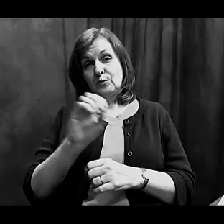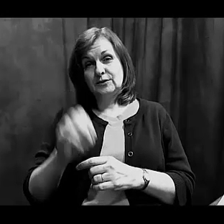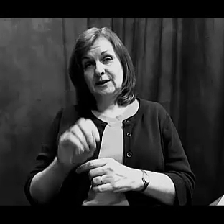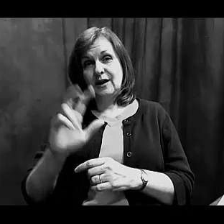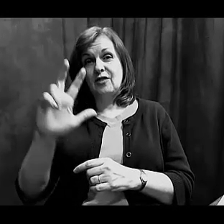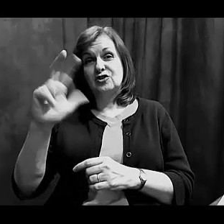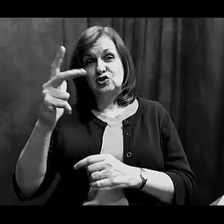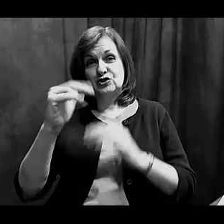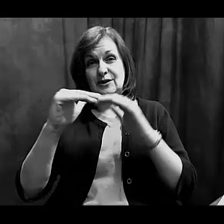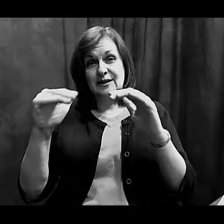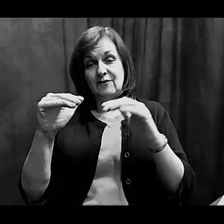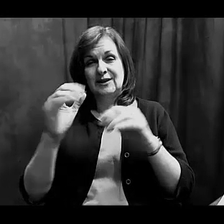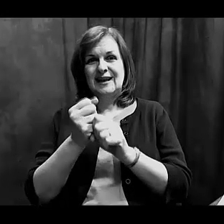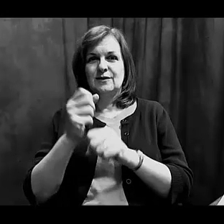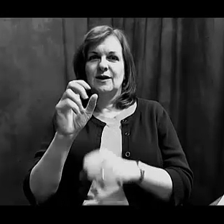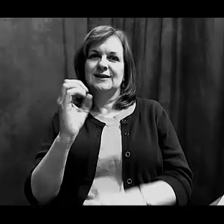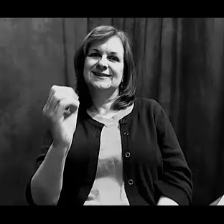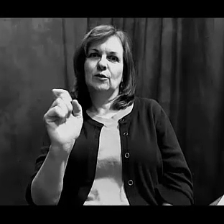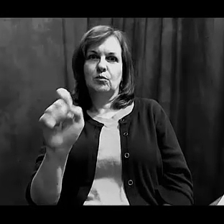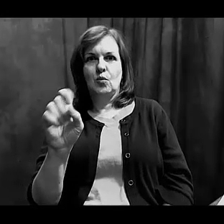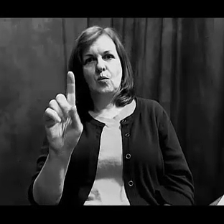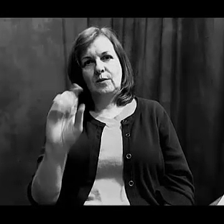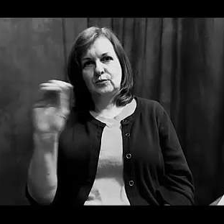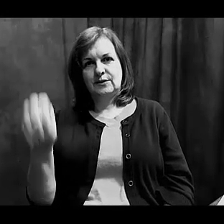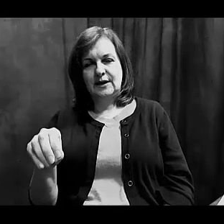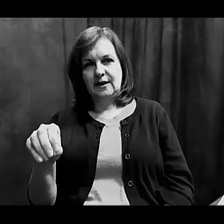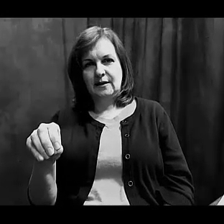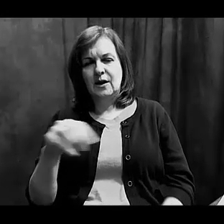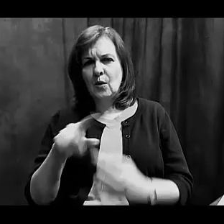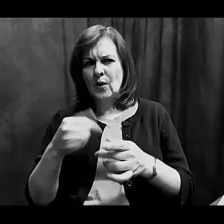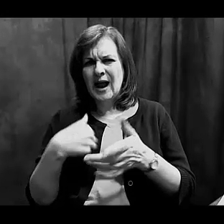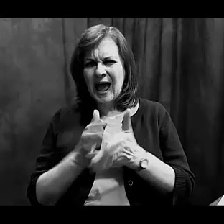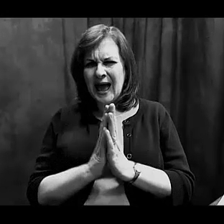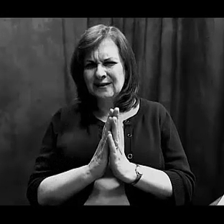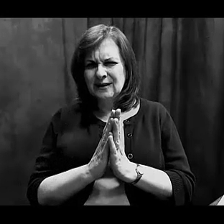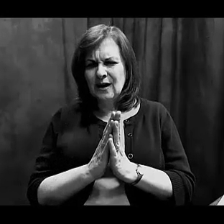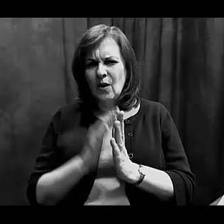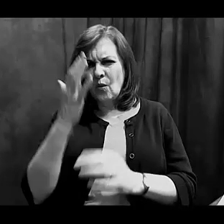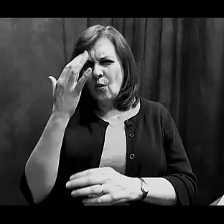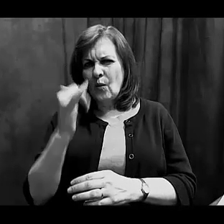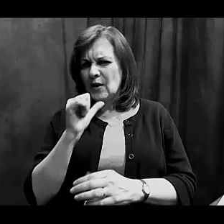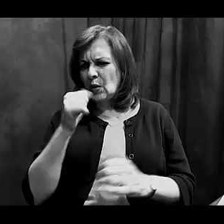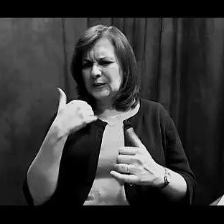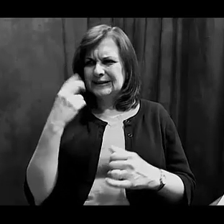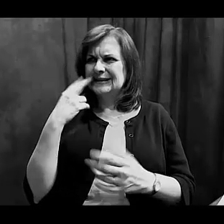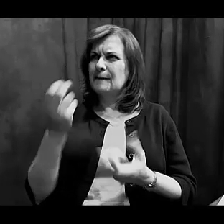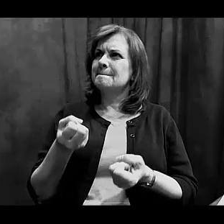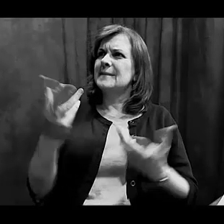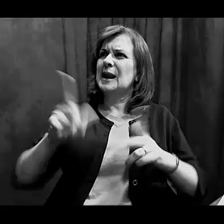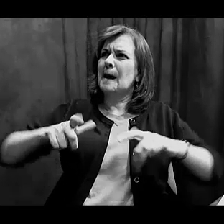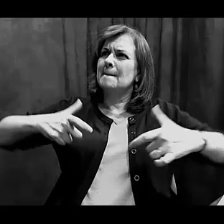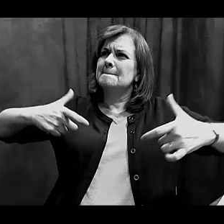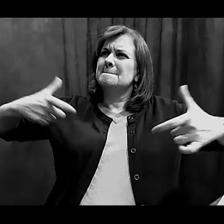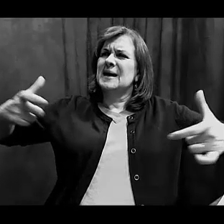tertiary consumer has 0.1%. So when I asked you why there aren't very many